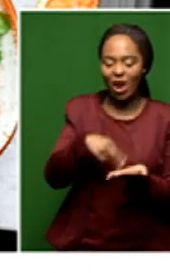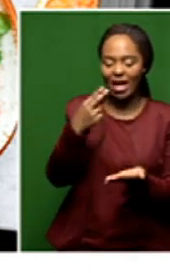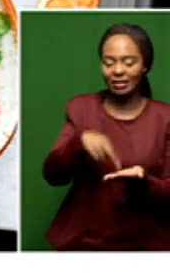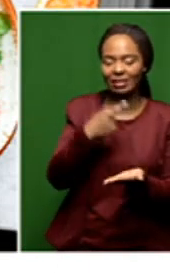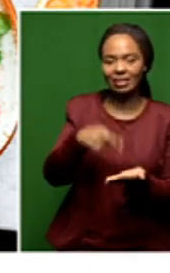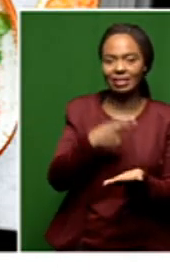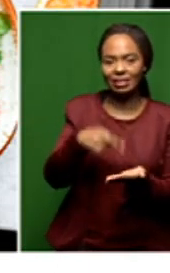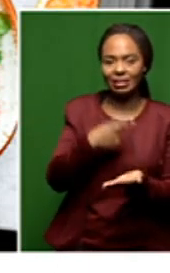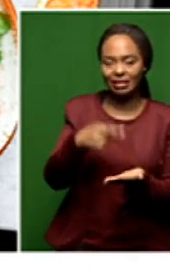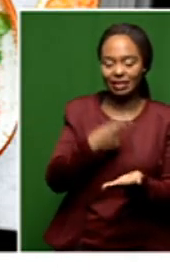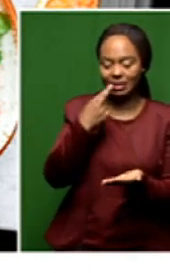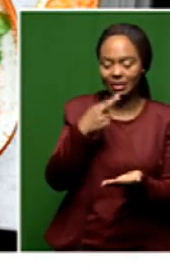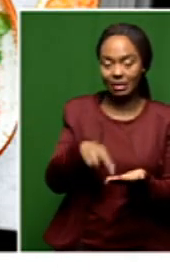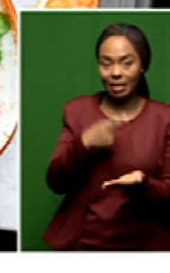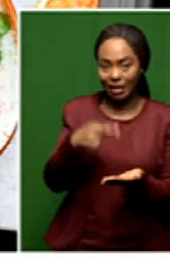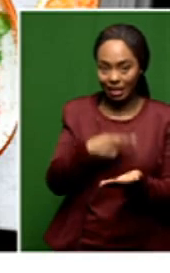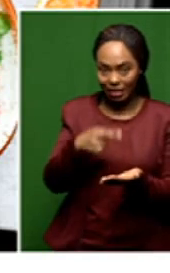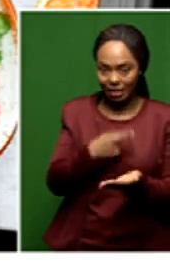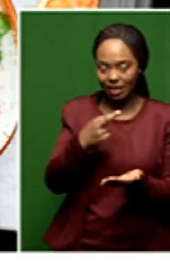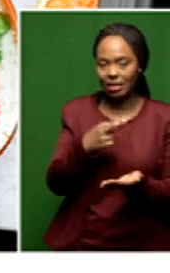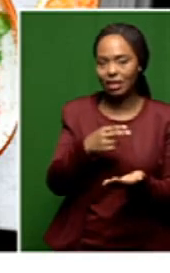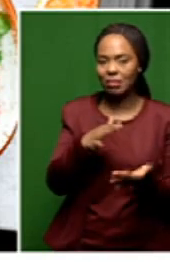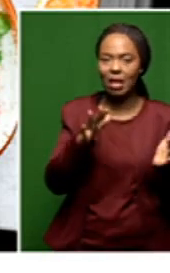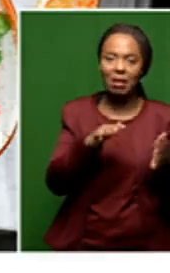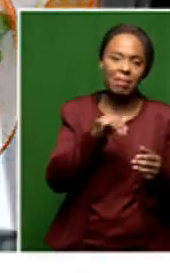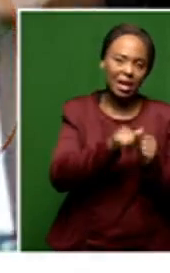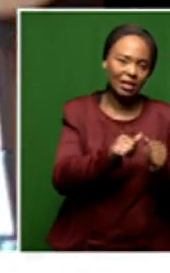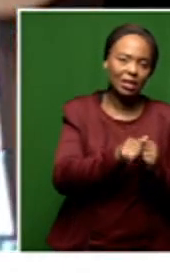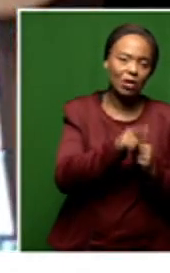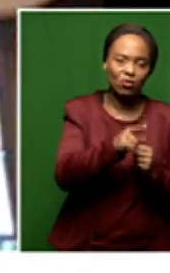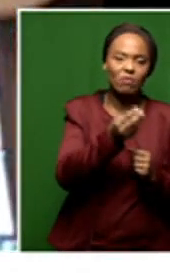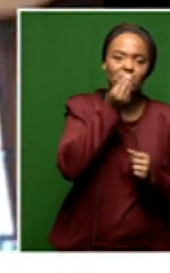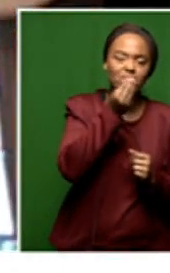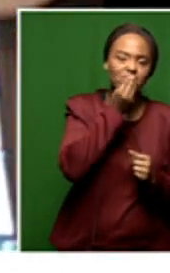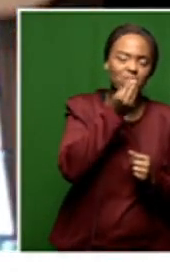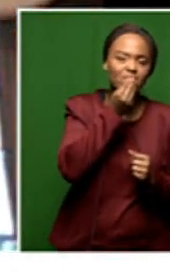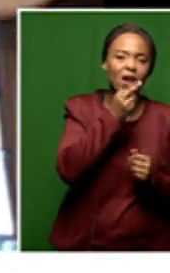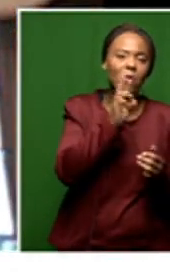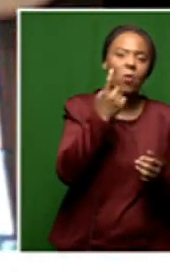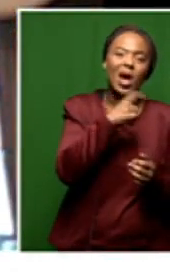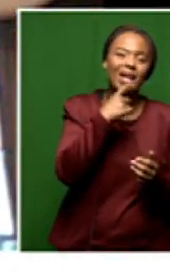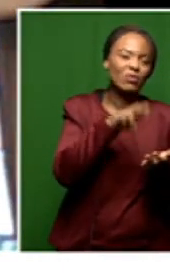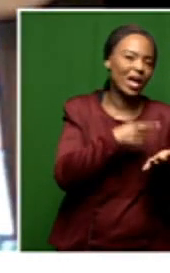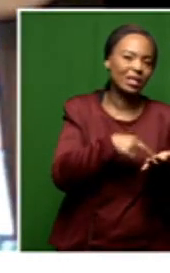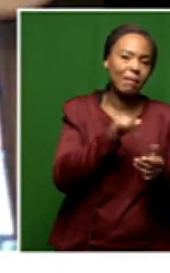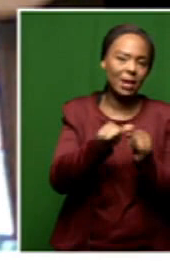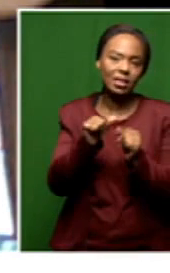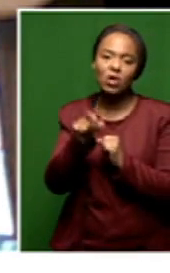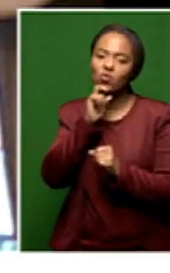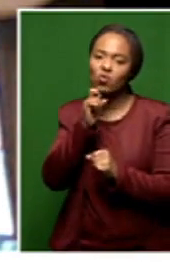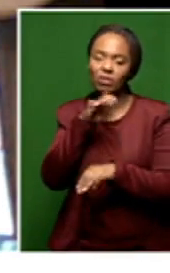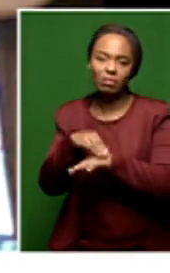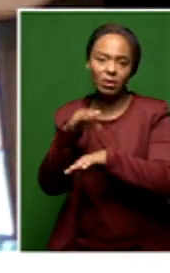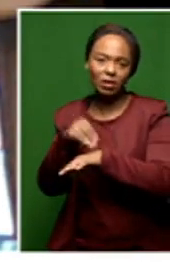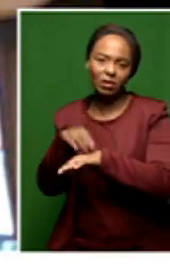enjoy eating rice, instead of eating white rice, rather eat whole grain rice. Whole grain rice is much healthier for us. It has